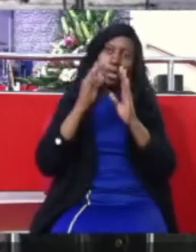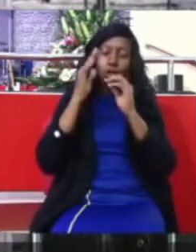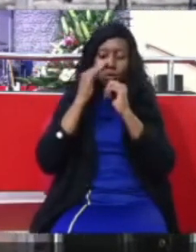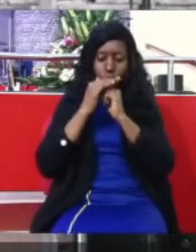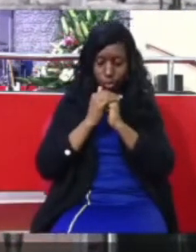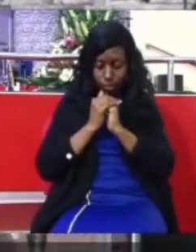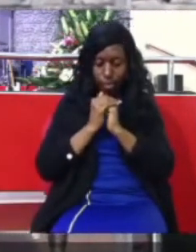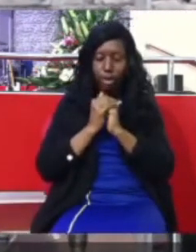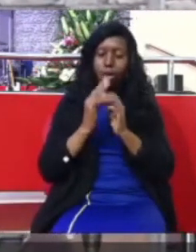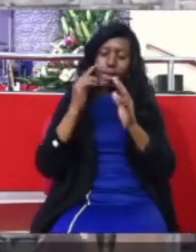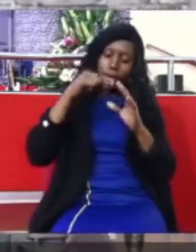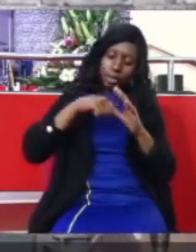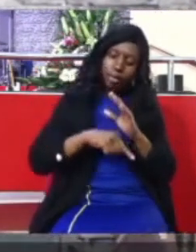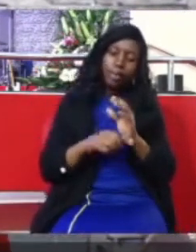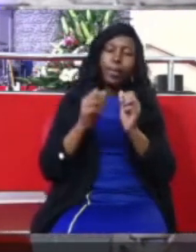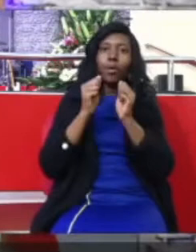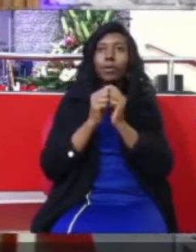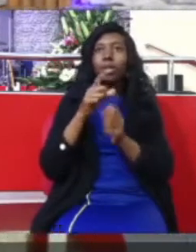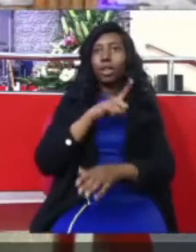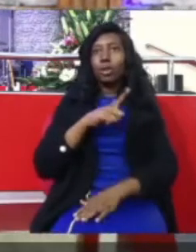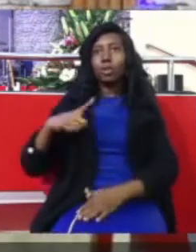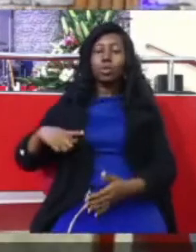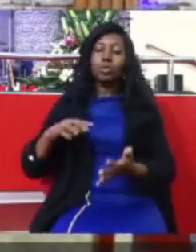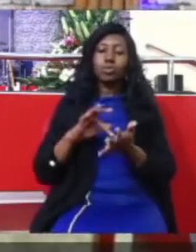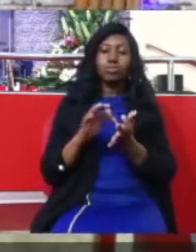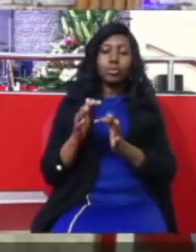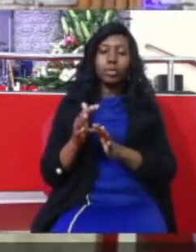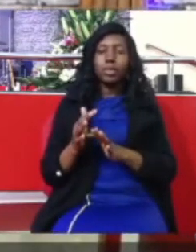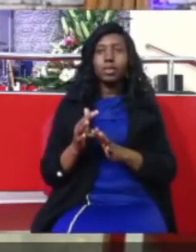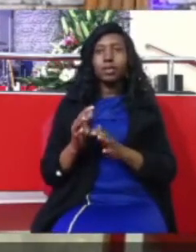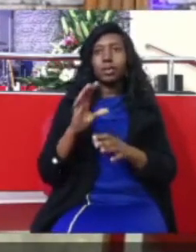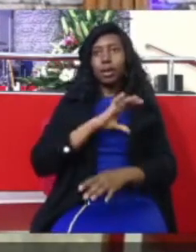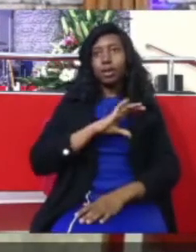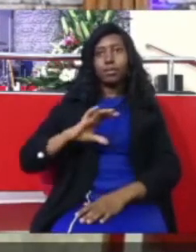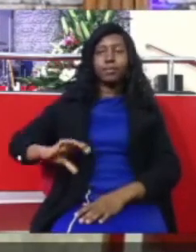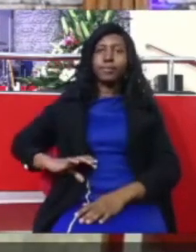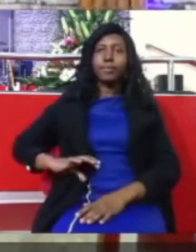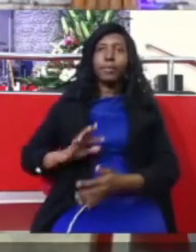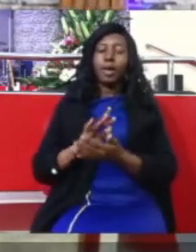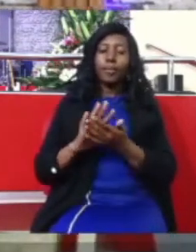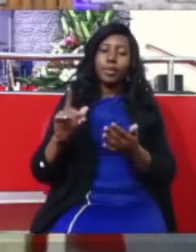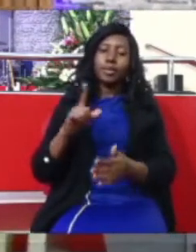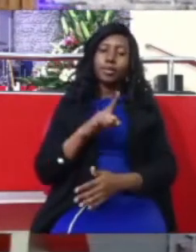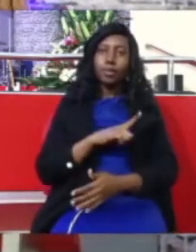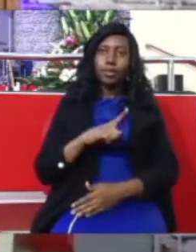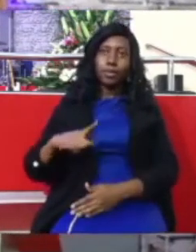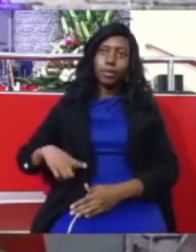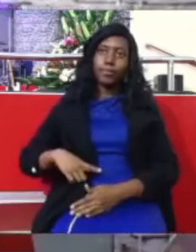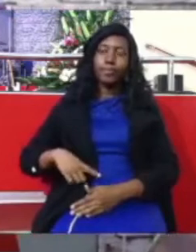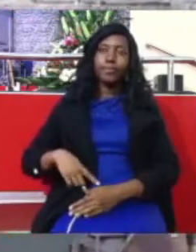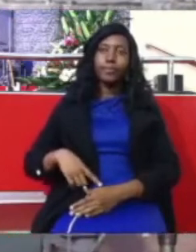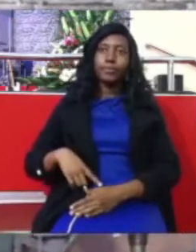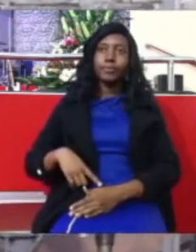with the Lord Jesus Christ. Then you will bear fruits. Bwana asifiwe. Only then you will bear fruits.